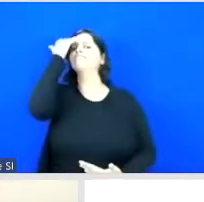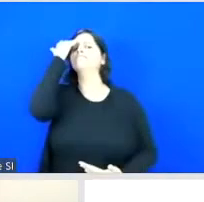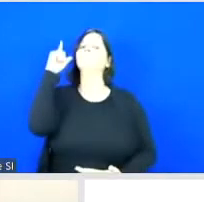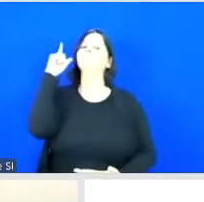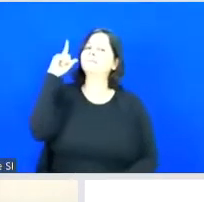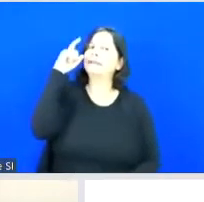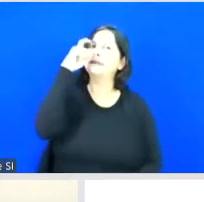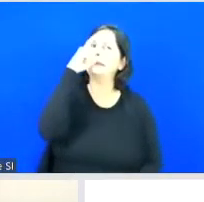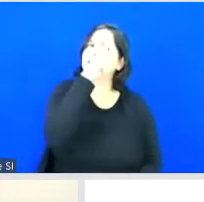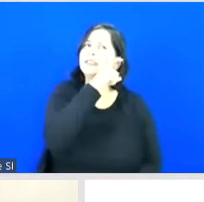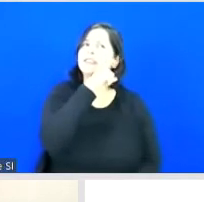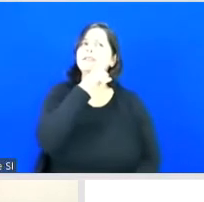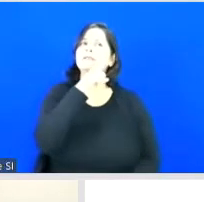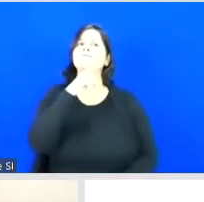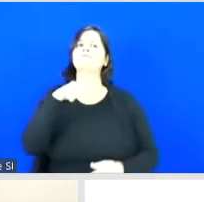ahead.